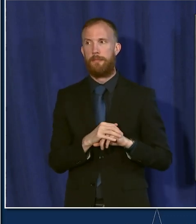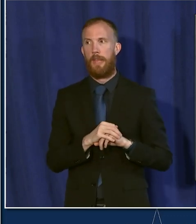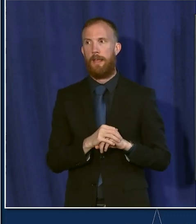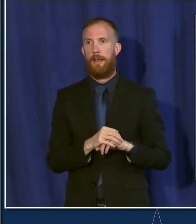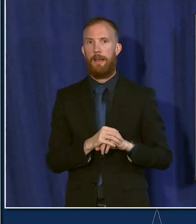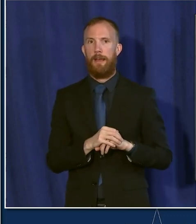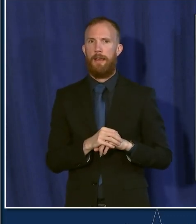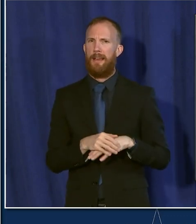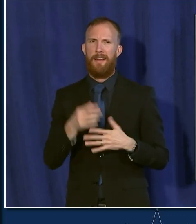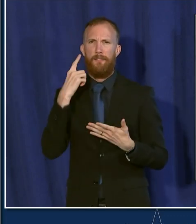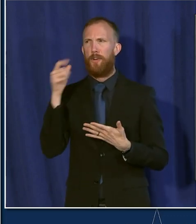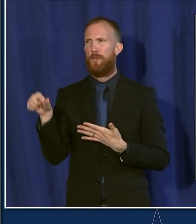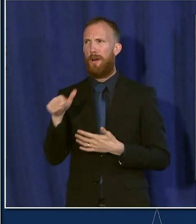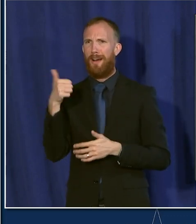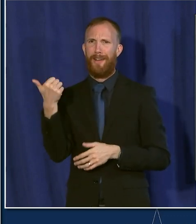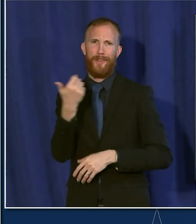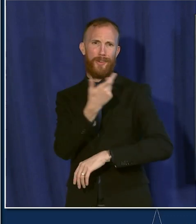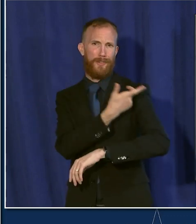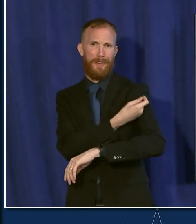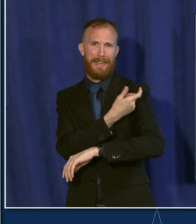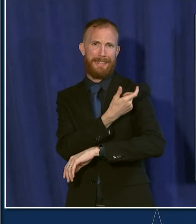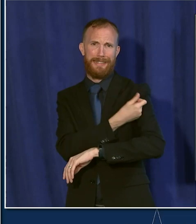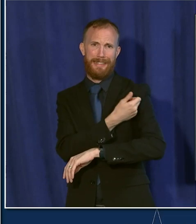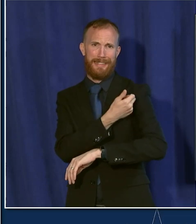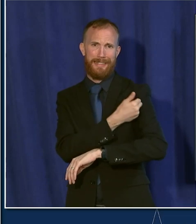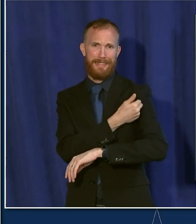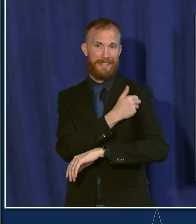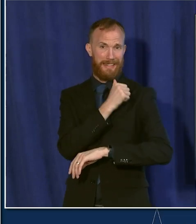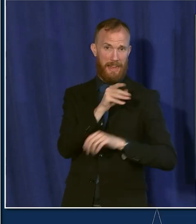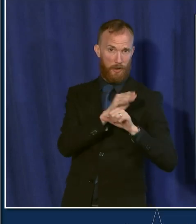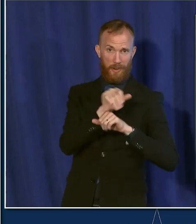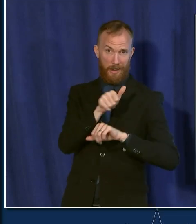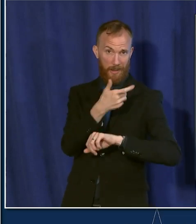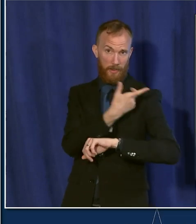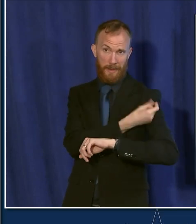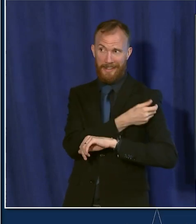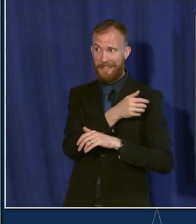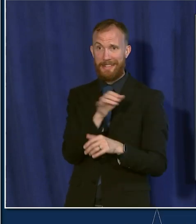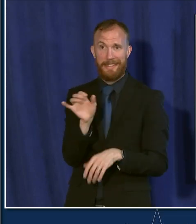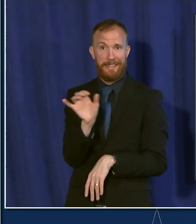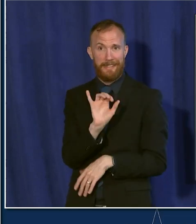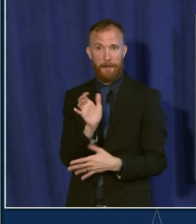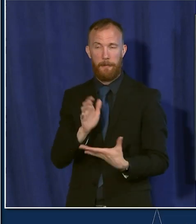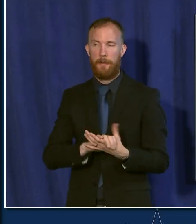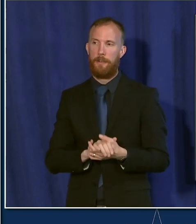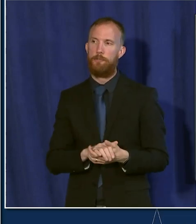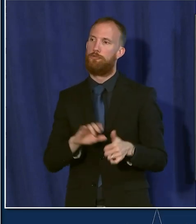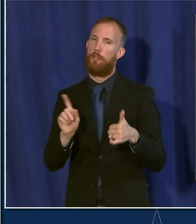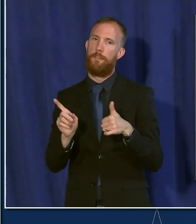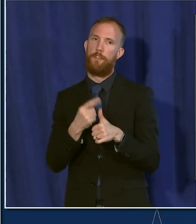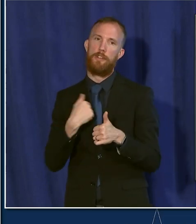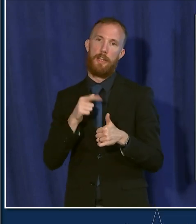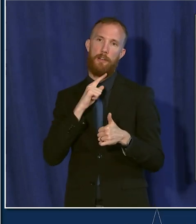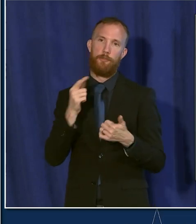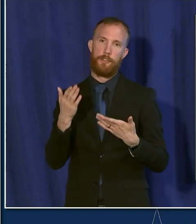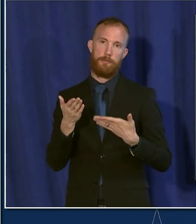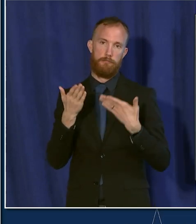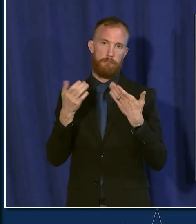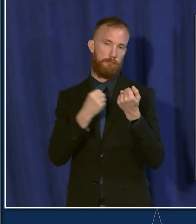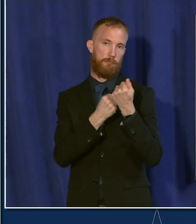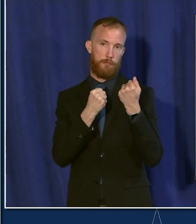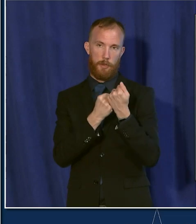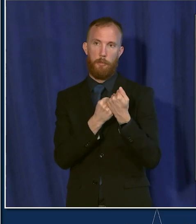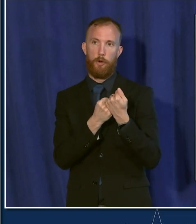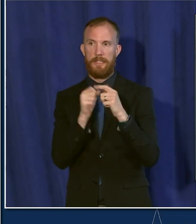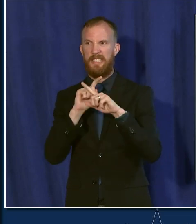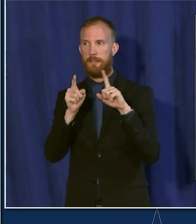do that for a lot of other vaccinations. So first and foremost, I'm really interested in supporting in those health settings,